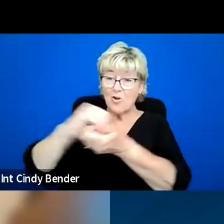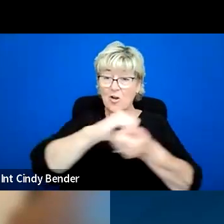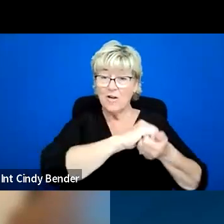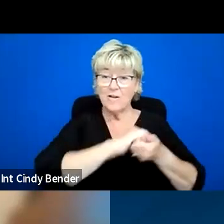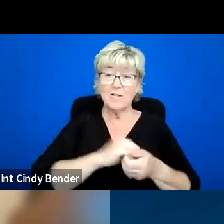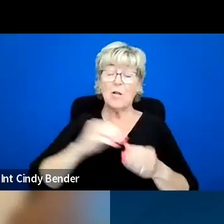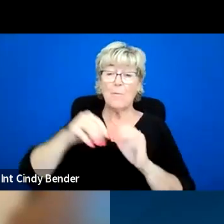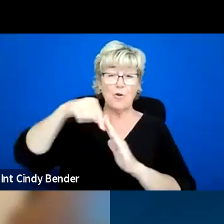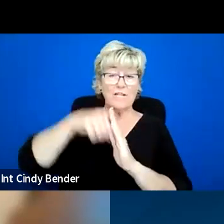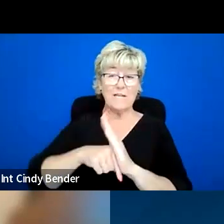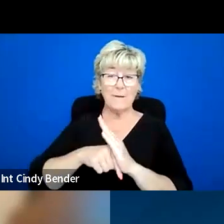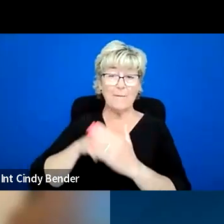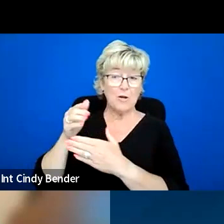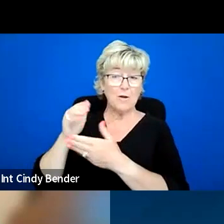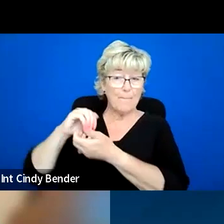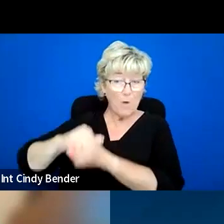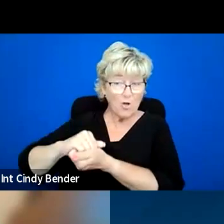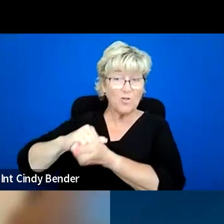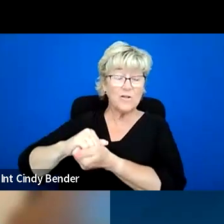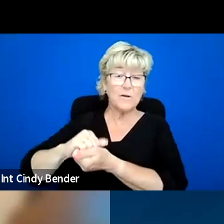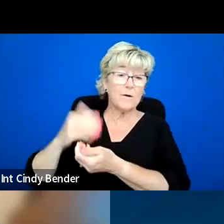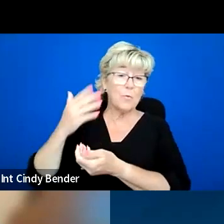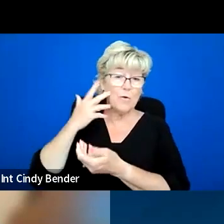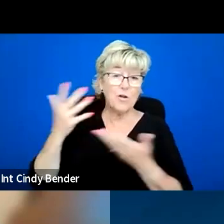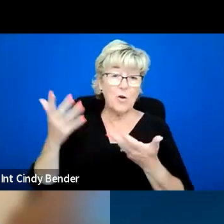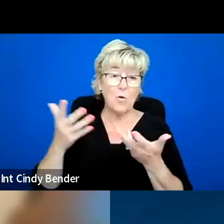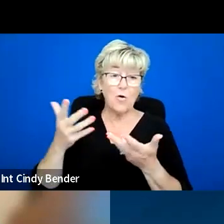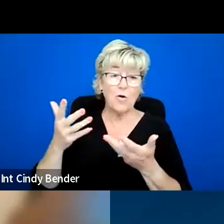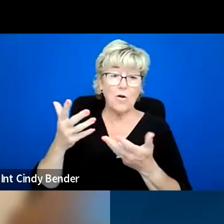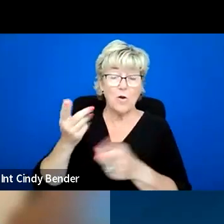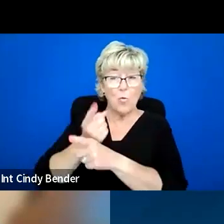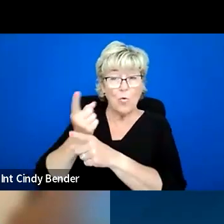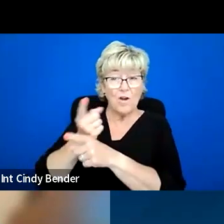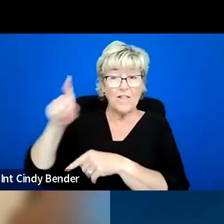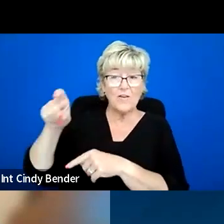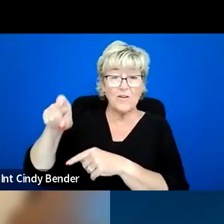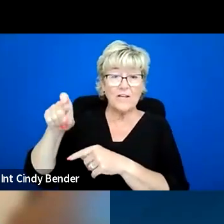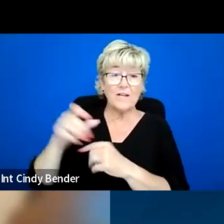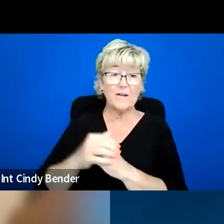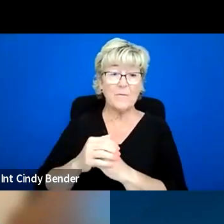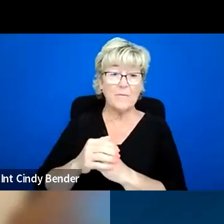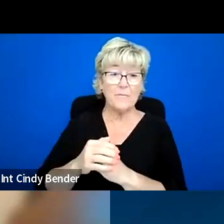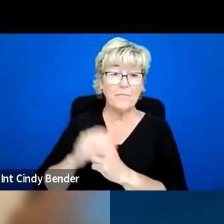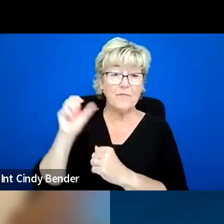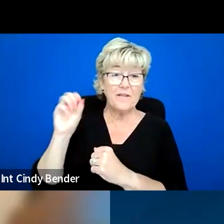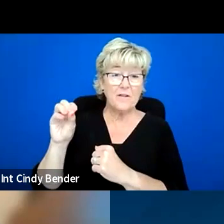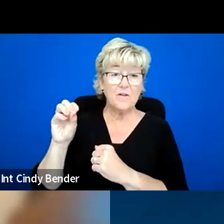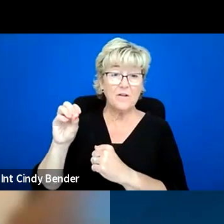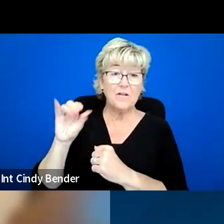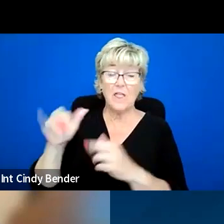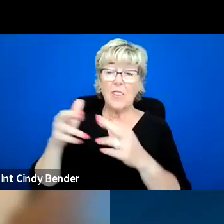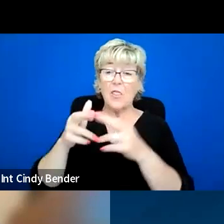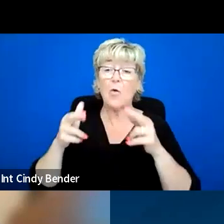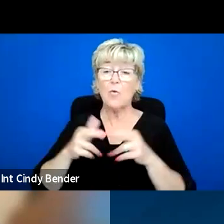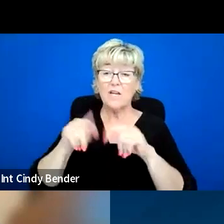deeper partnerships so that we know what is the greater need in each community. So that these regional teams can